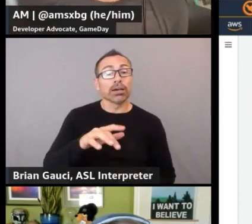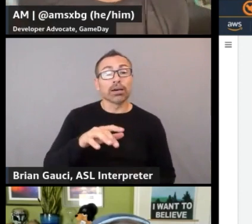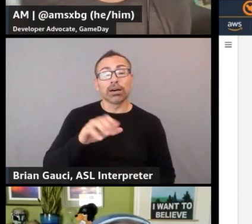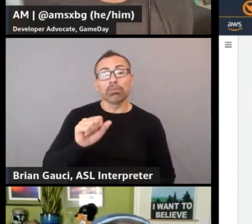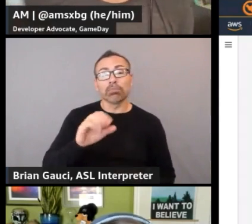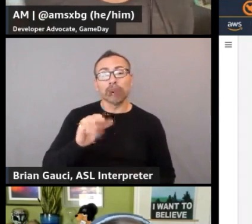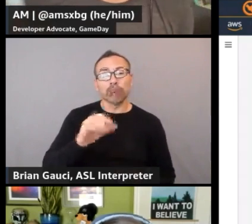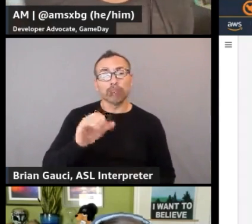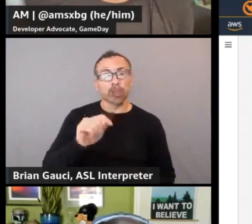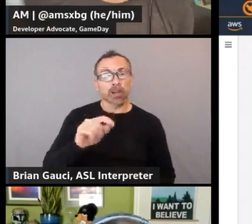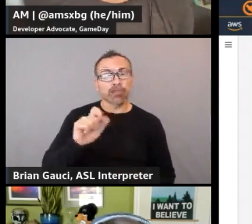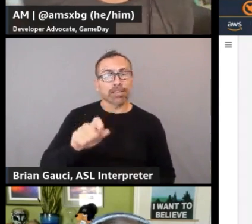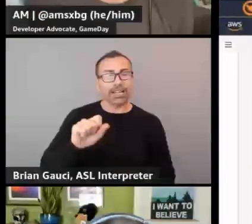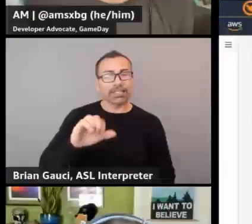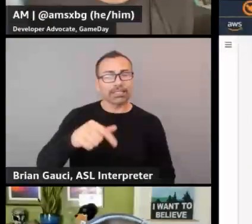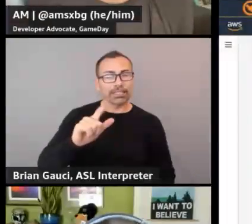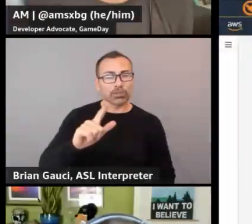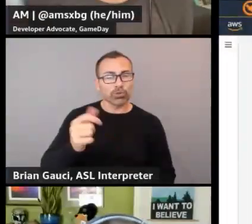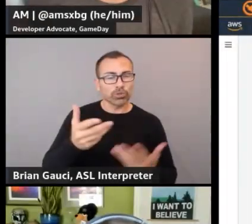RDS Custom.